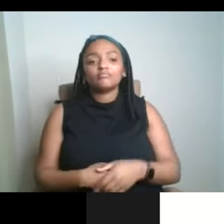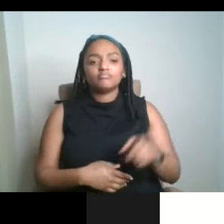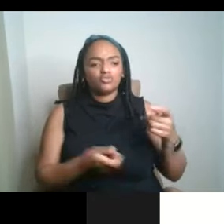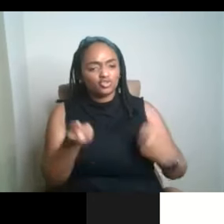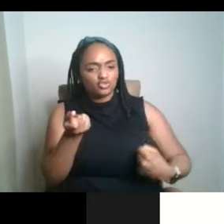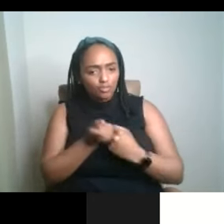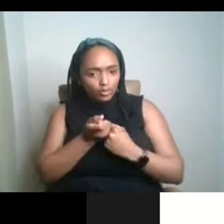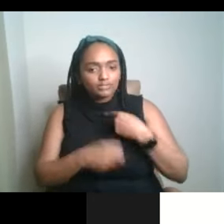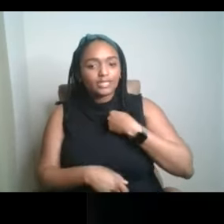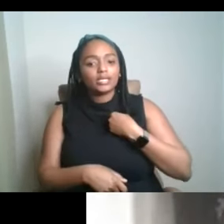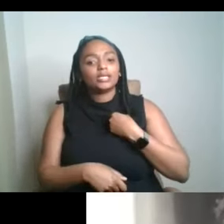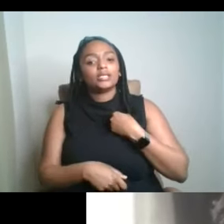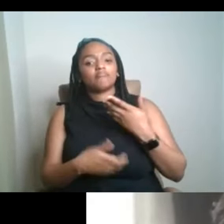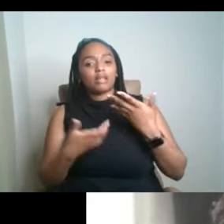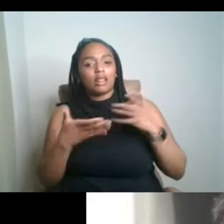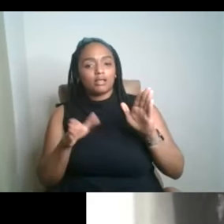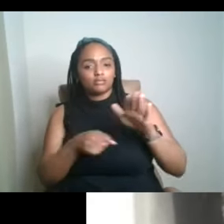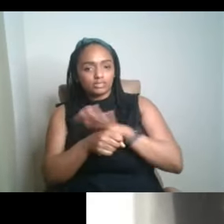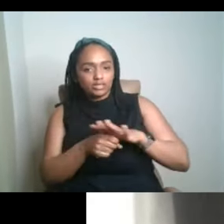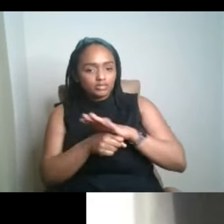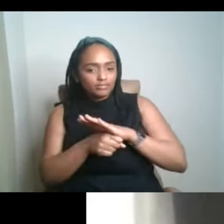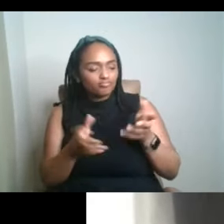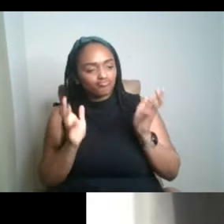to talk. And